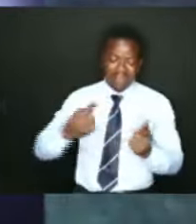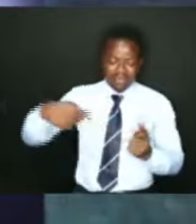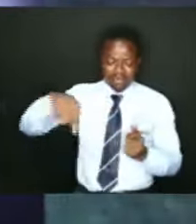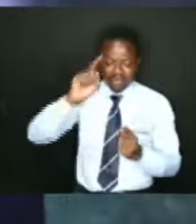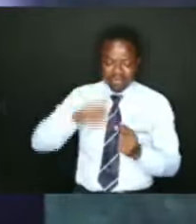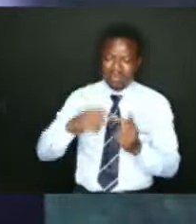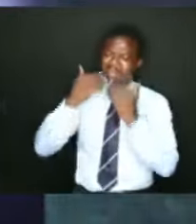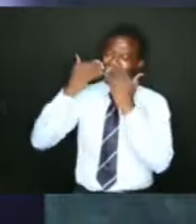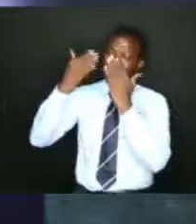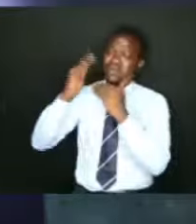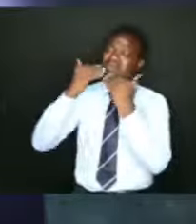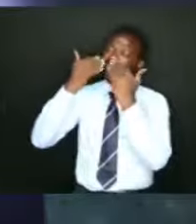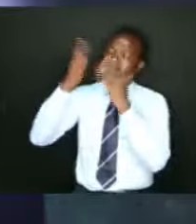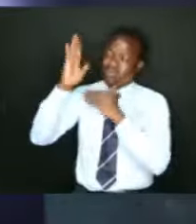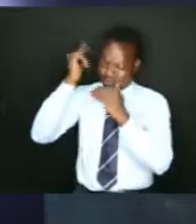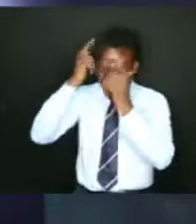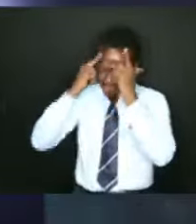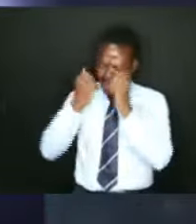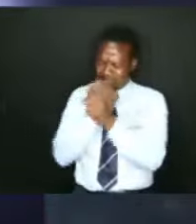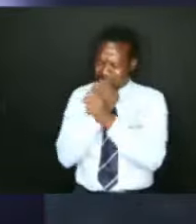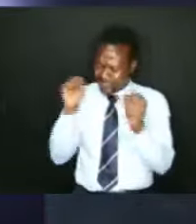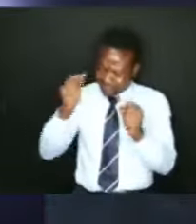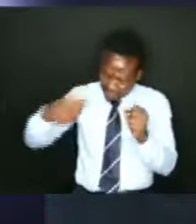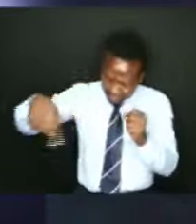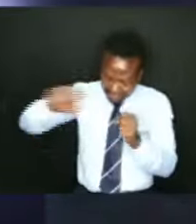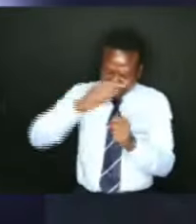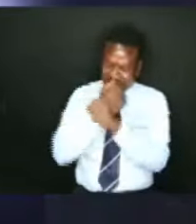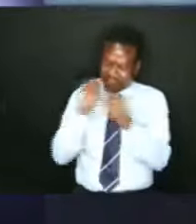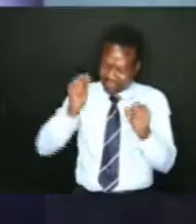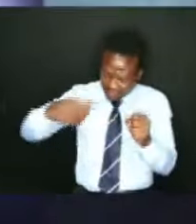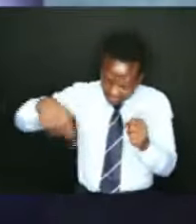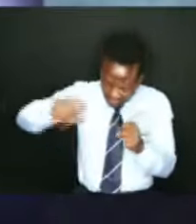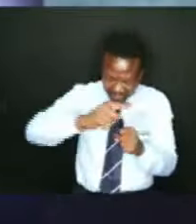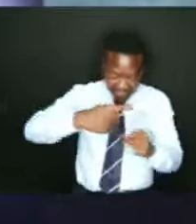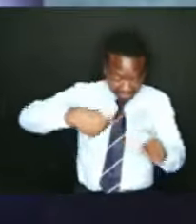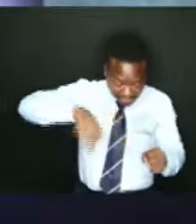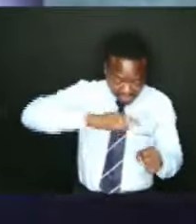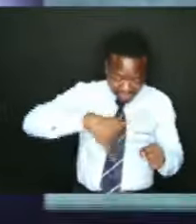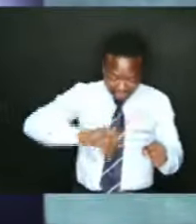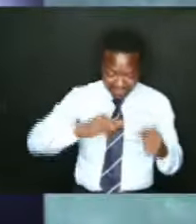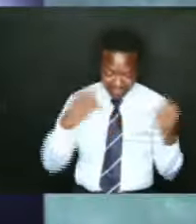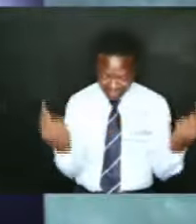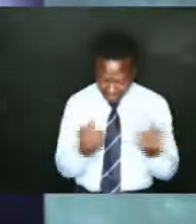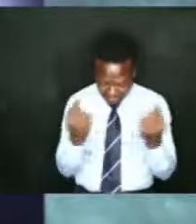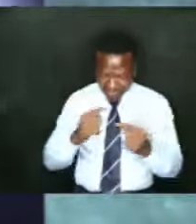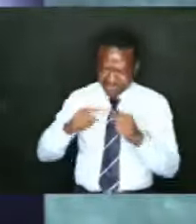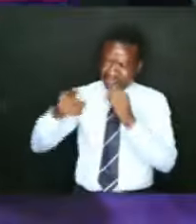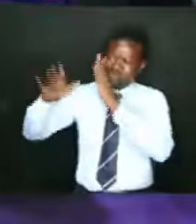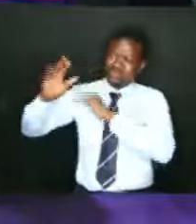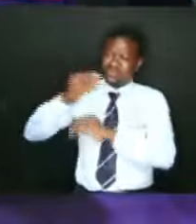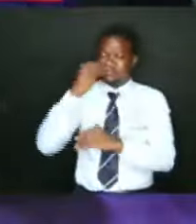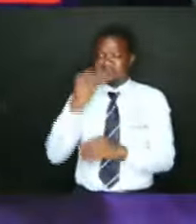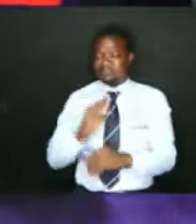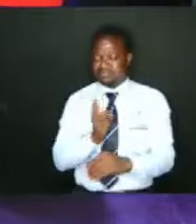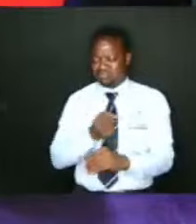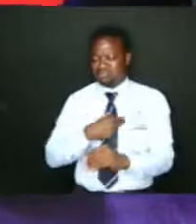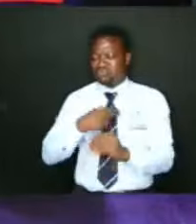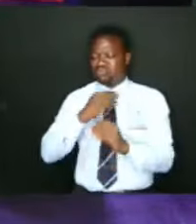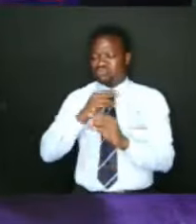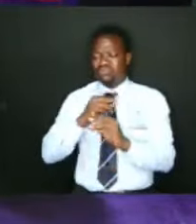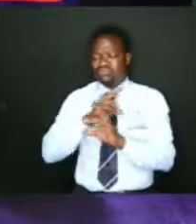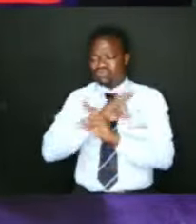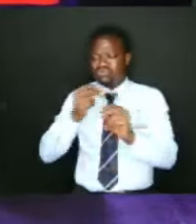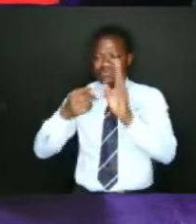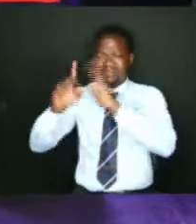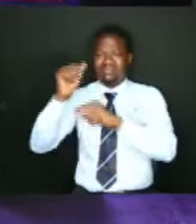has lavished upon us. Show appreciation that in that while we were yet sinners, there was a demonstration of this love. He who